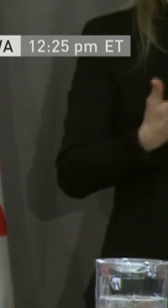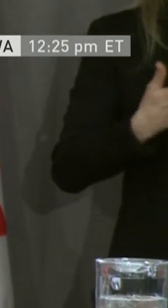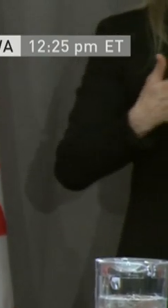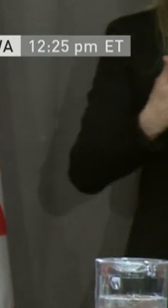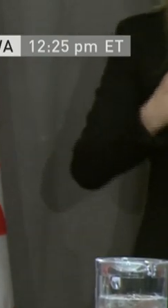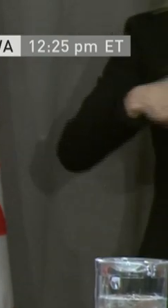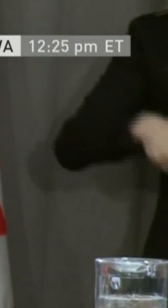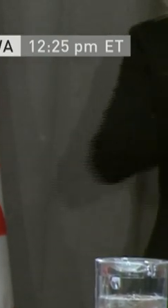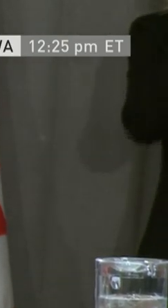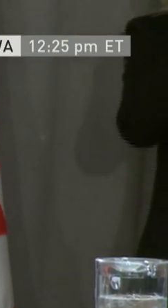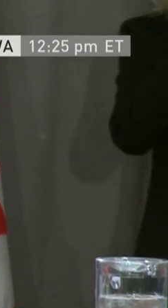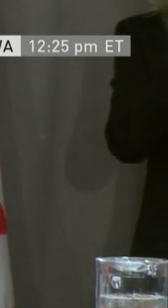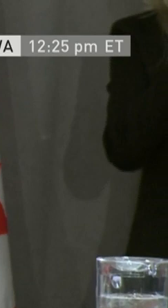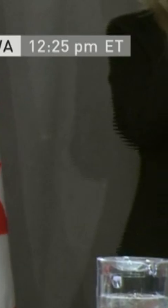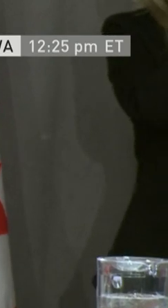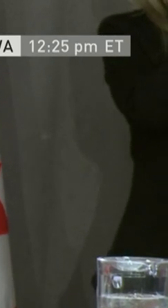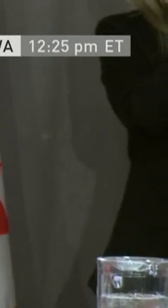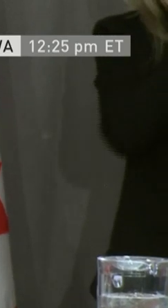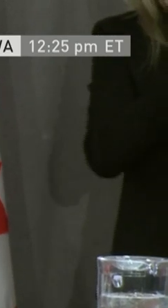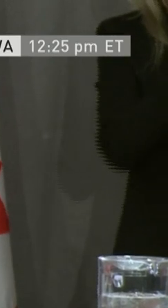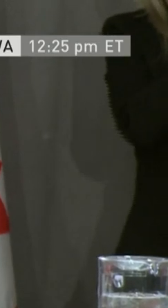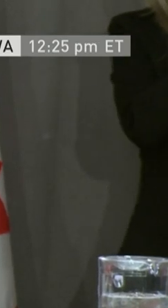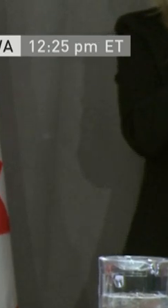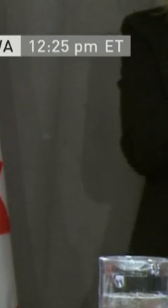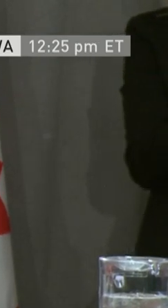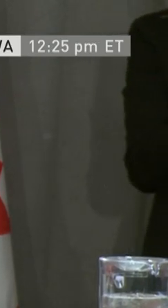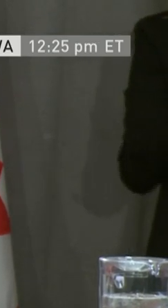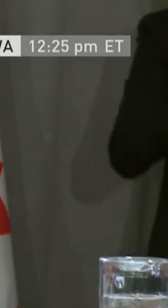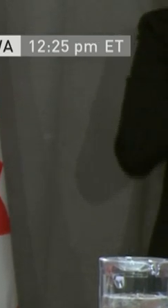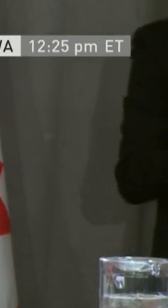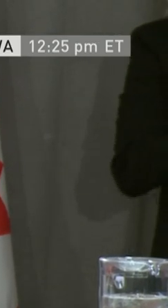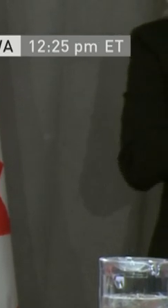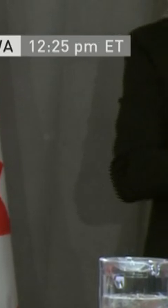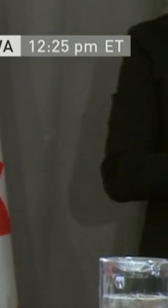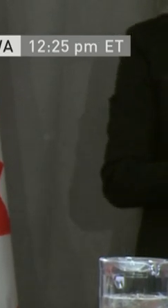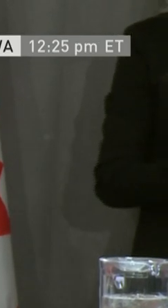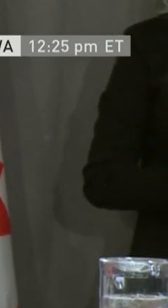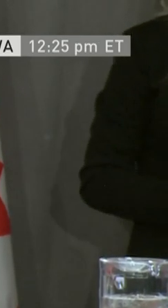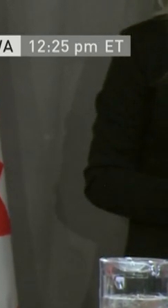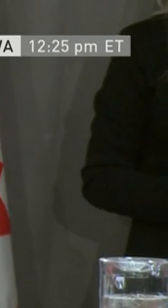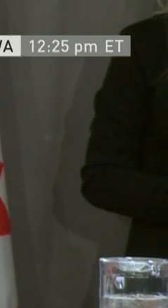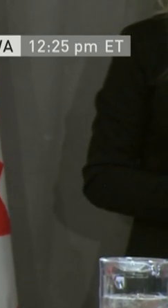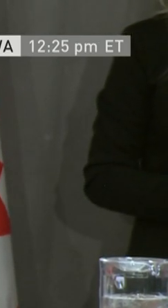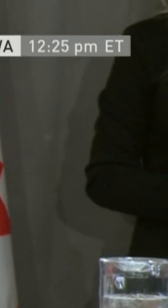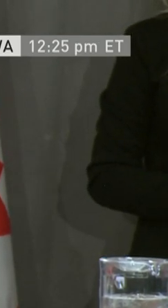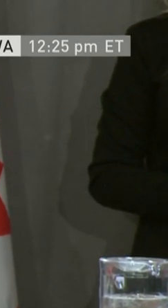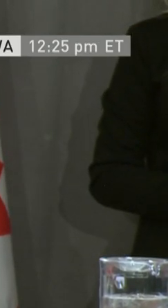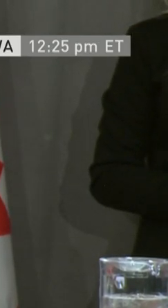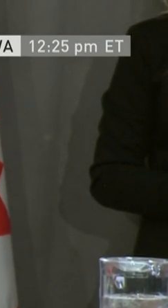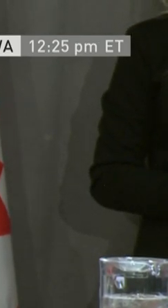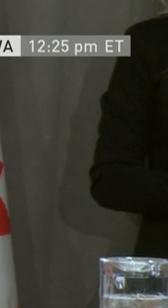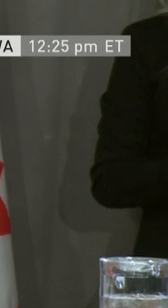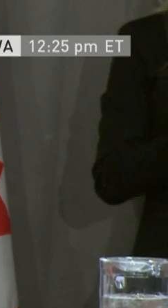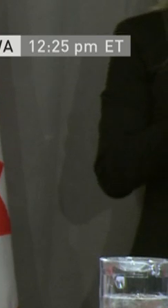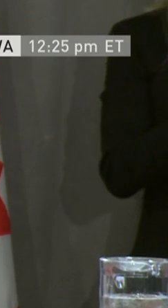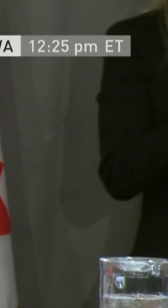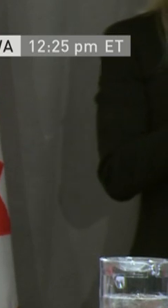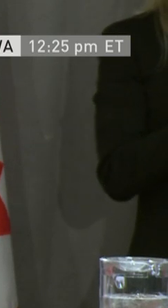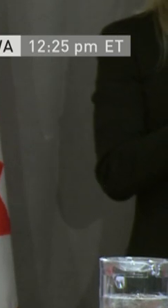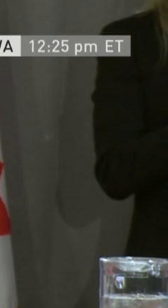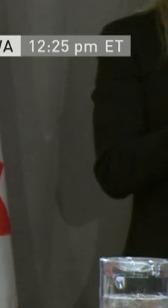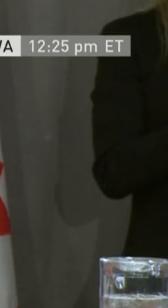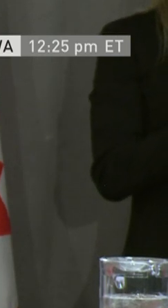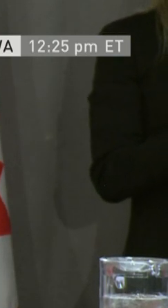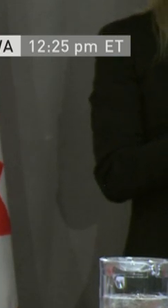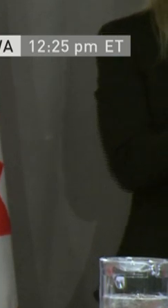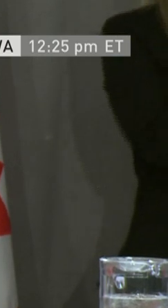For certain, Senior Deputy Governor Wilkins and I are maintaining our distance. Should either one of us become ill,